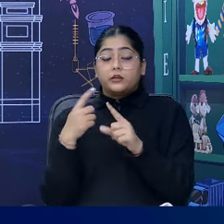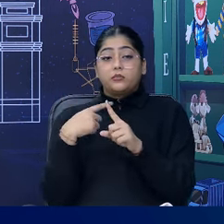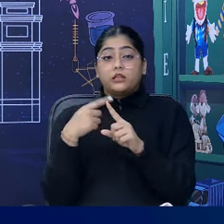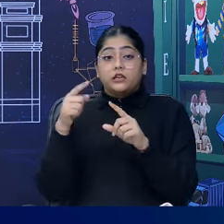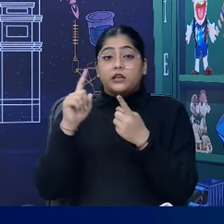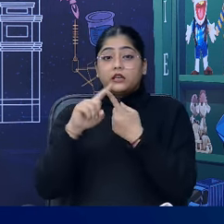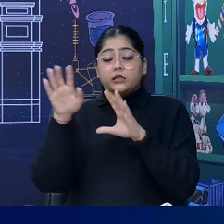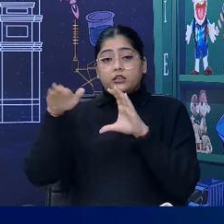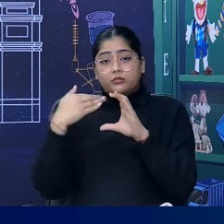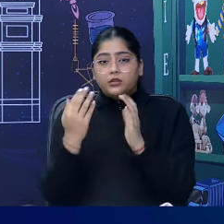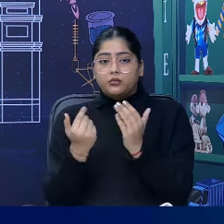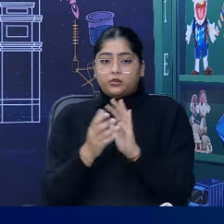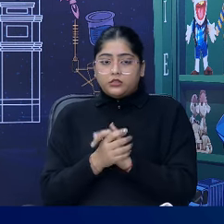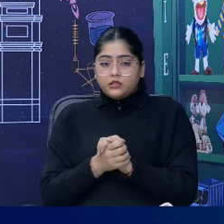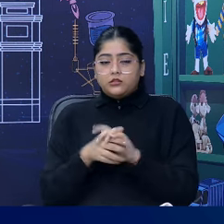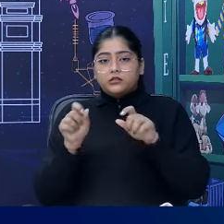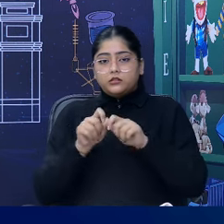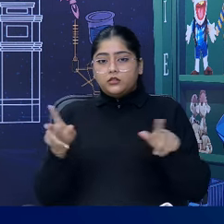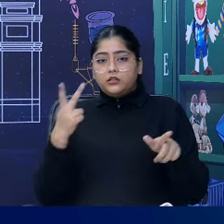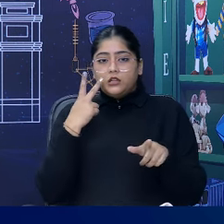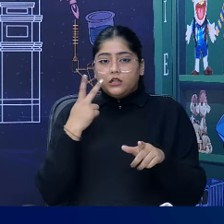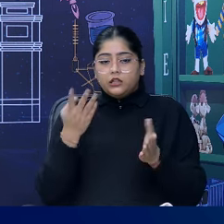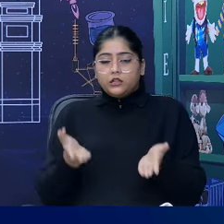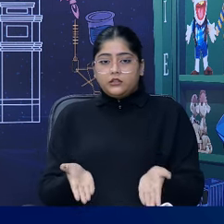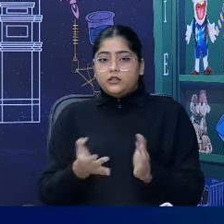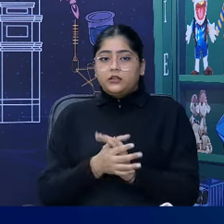homework with this format on